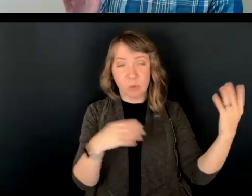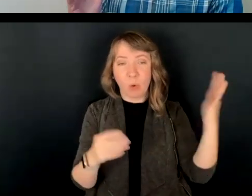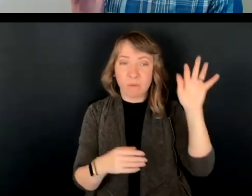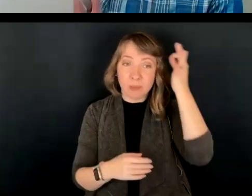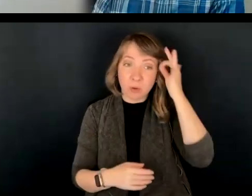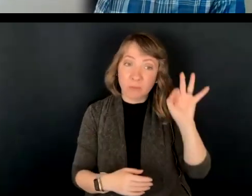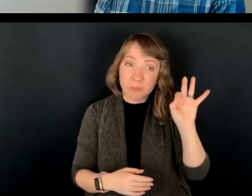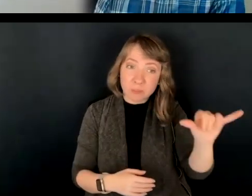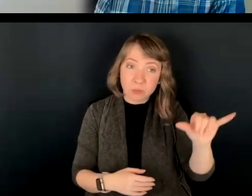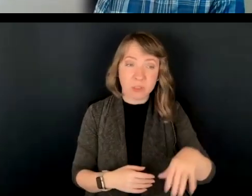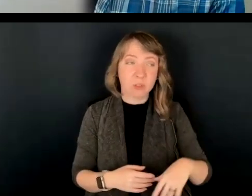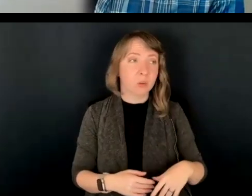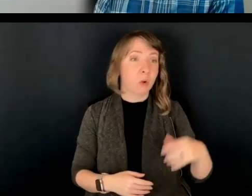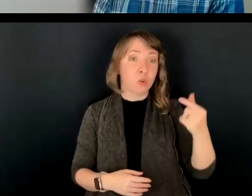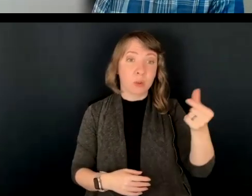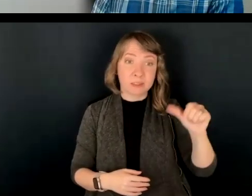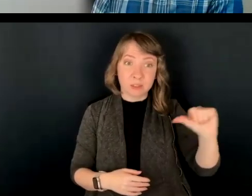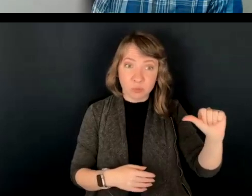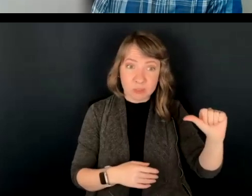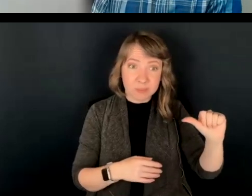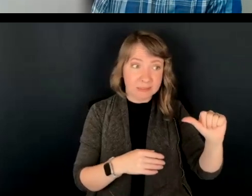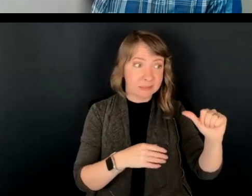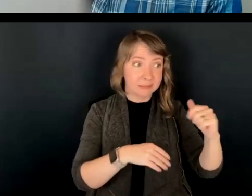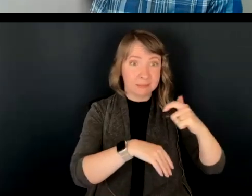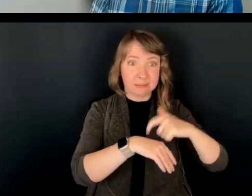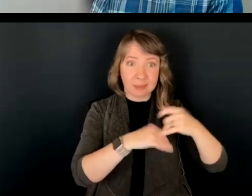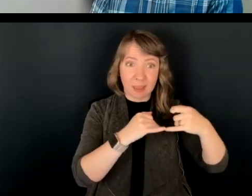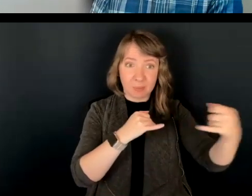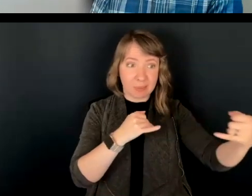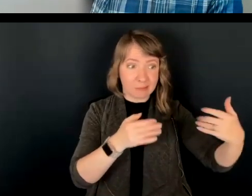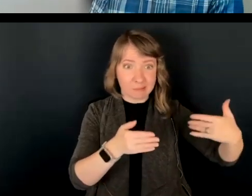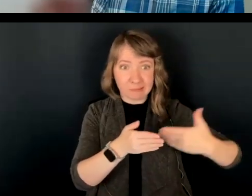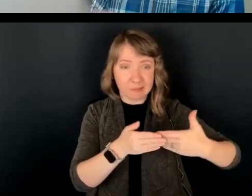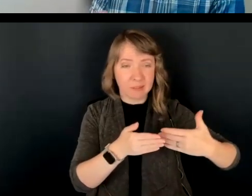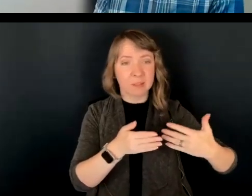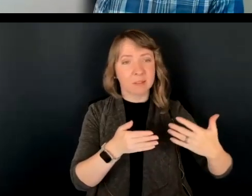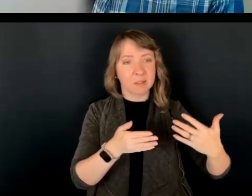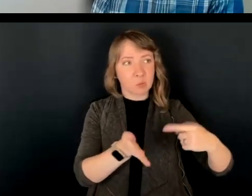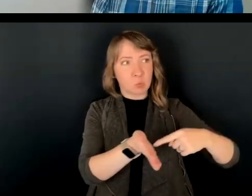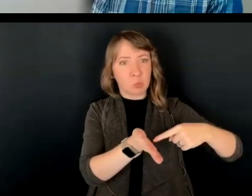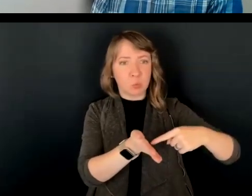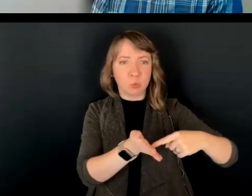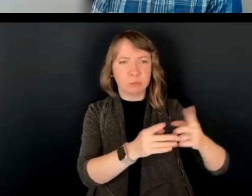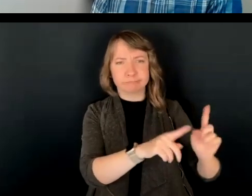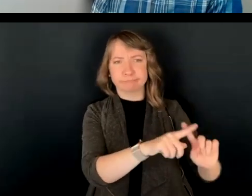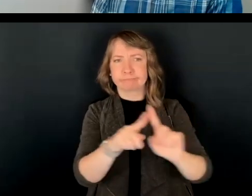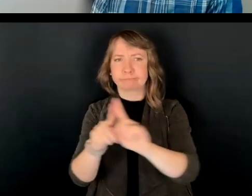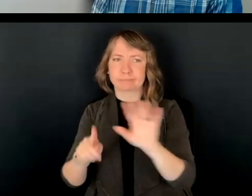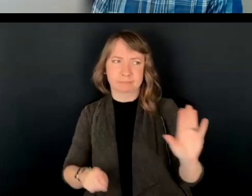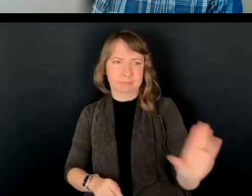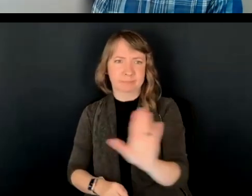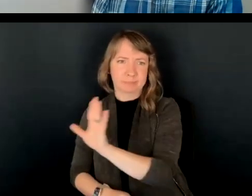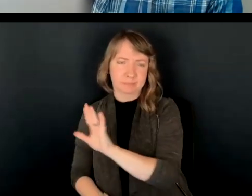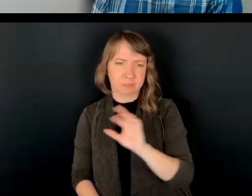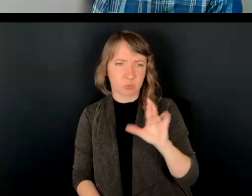or grants and agreements deadlines that kind of are different in each region. So those are all, like,